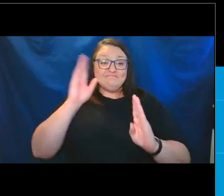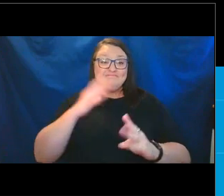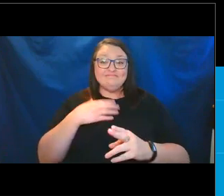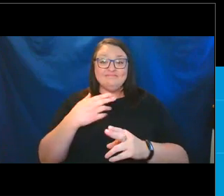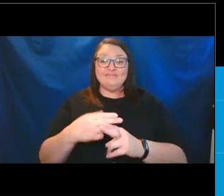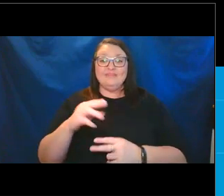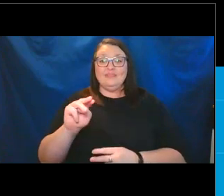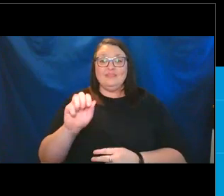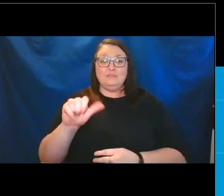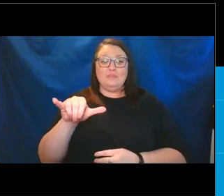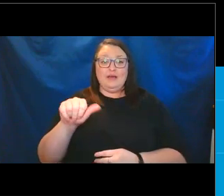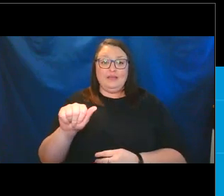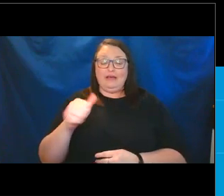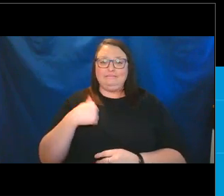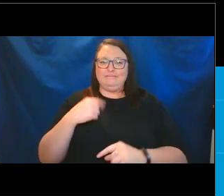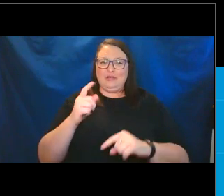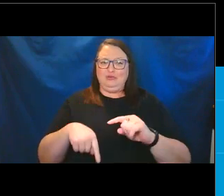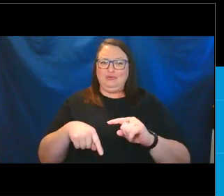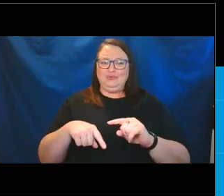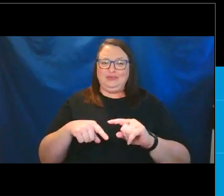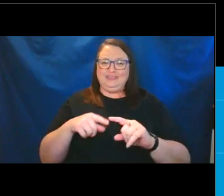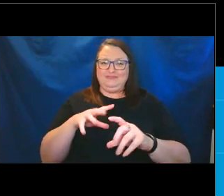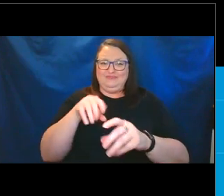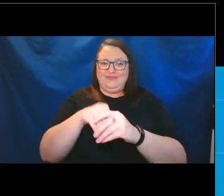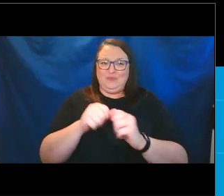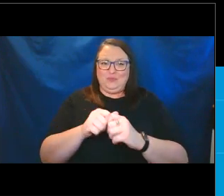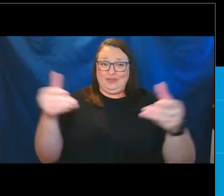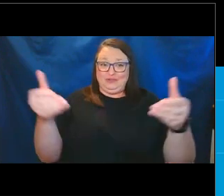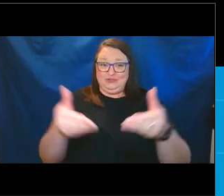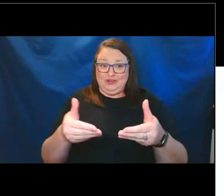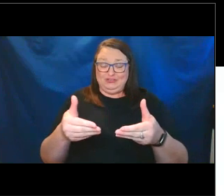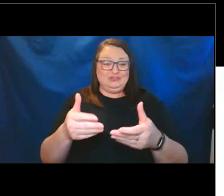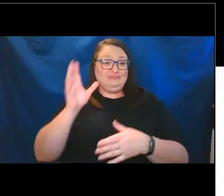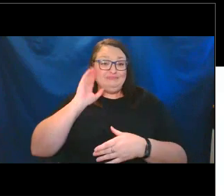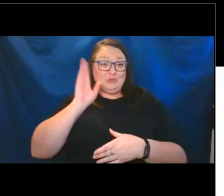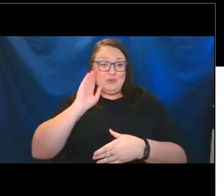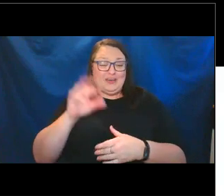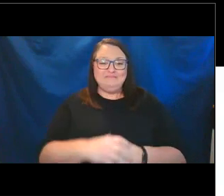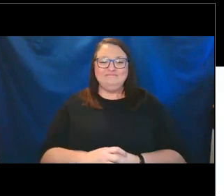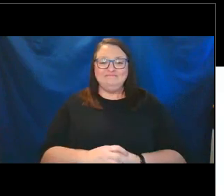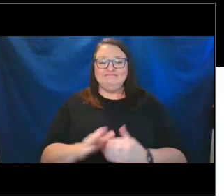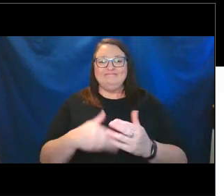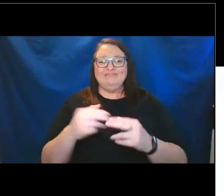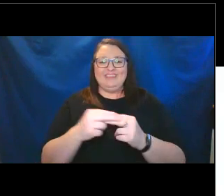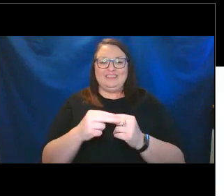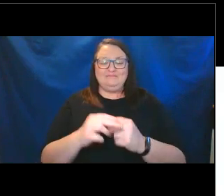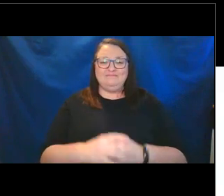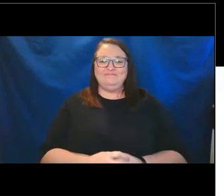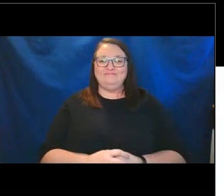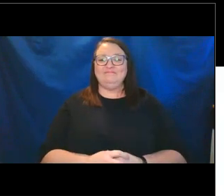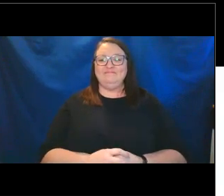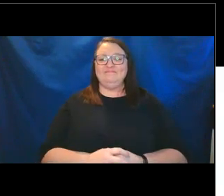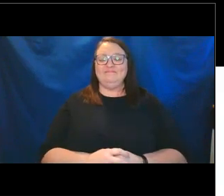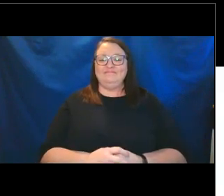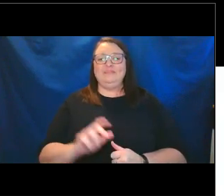I was unable to attend the introduction thing, so hi, nice to meet you all. Slide. Oh, another slide,